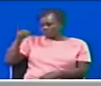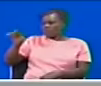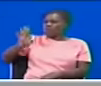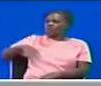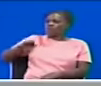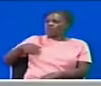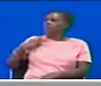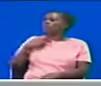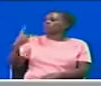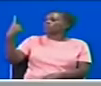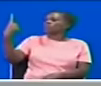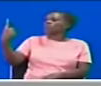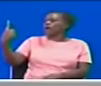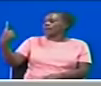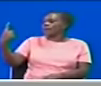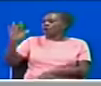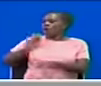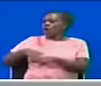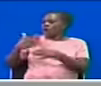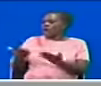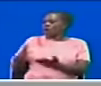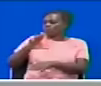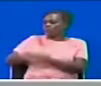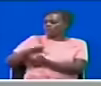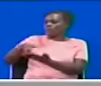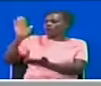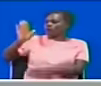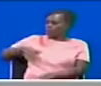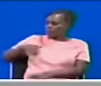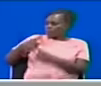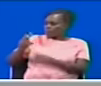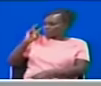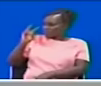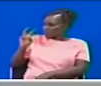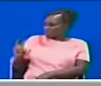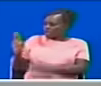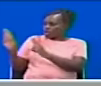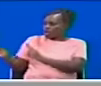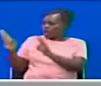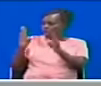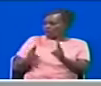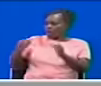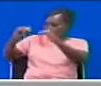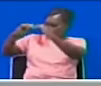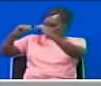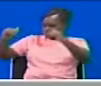speaking with one voice in terms of getting more women ahead. But then we just saw the usual fault lines in